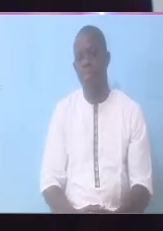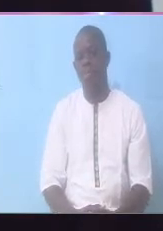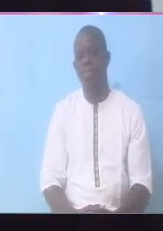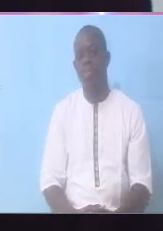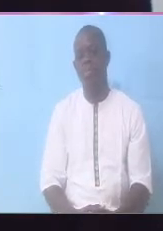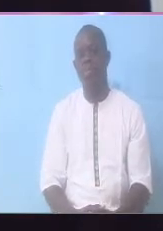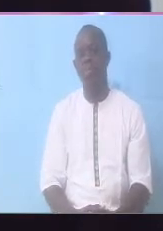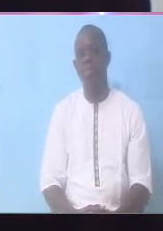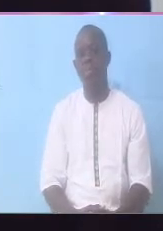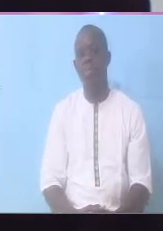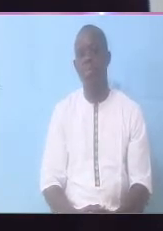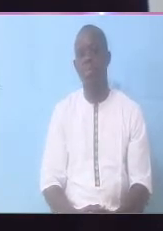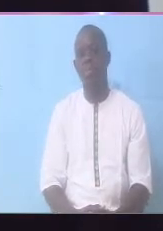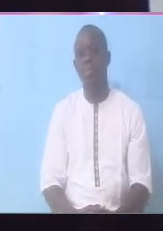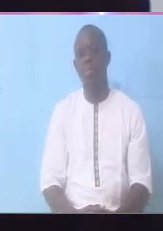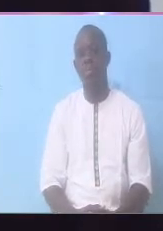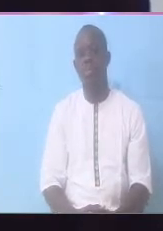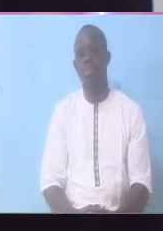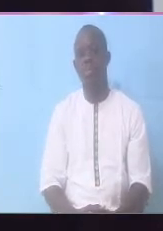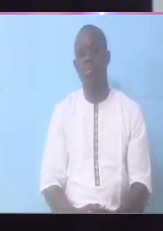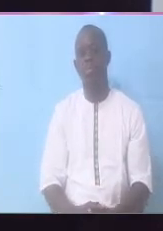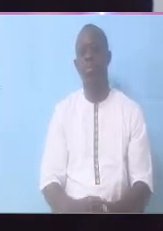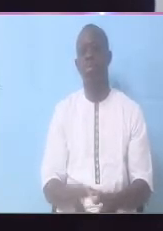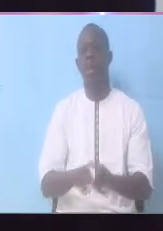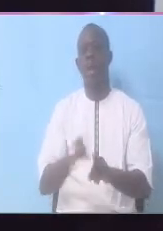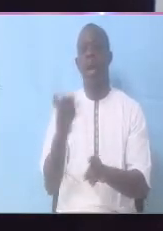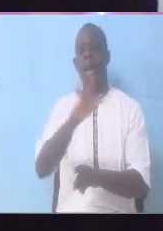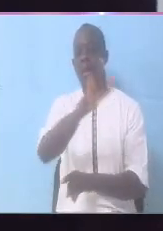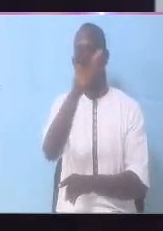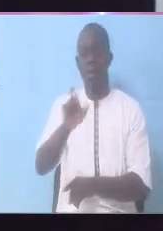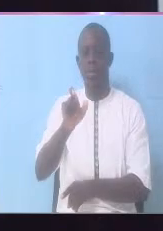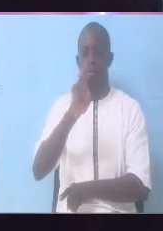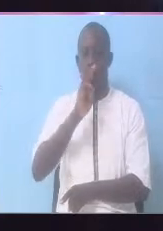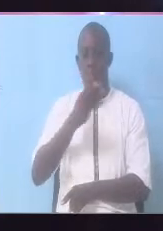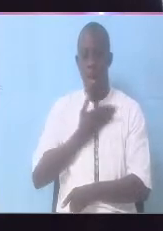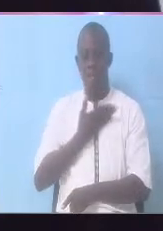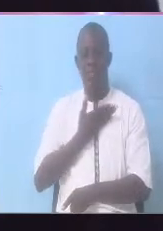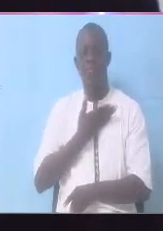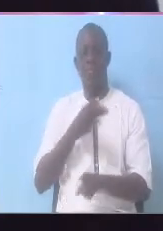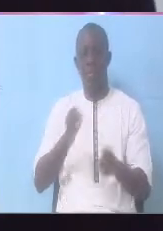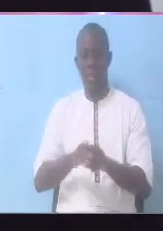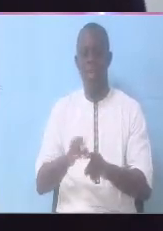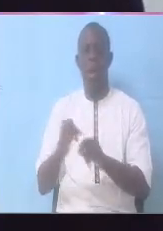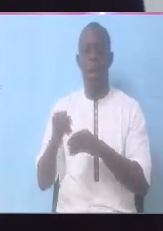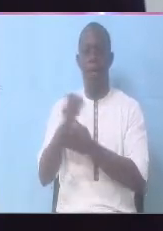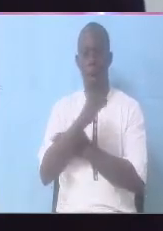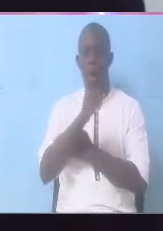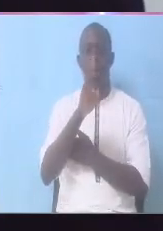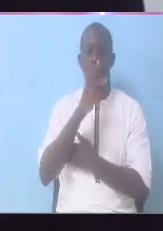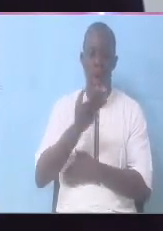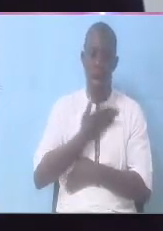Anybody who have the powers or knowledge you want to develop here, they make sure they get rid of you.